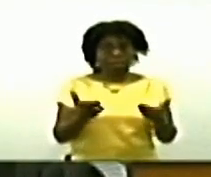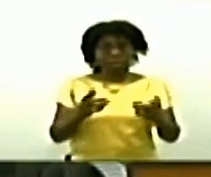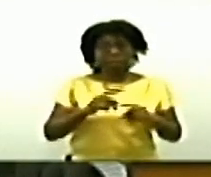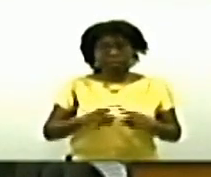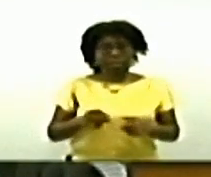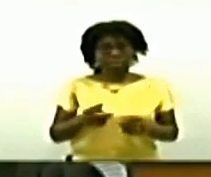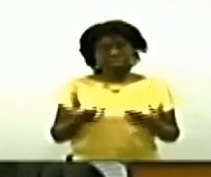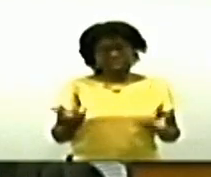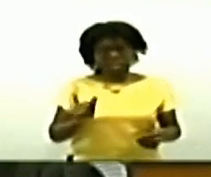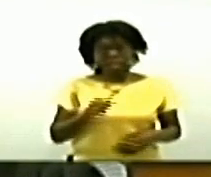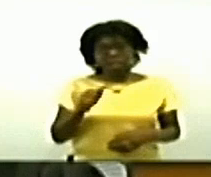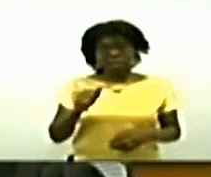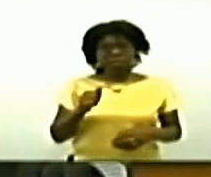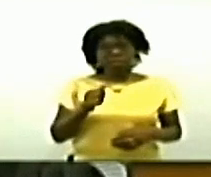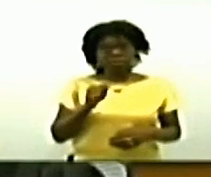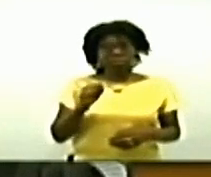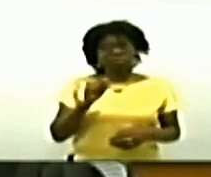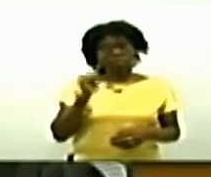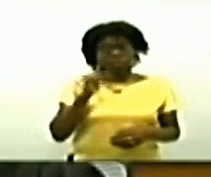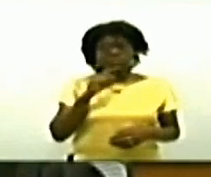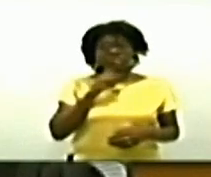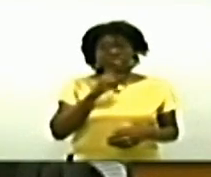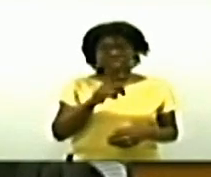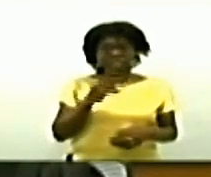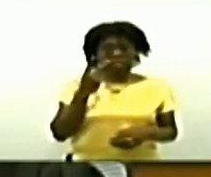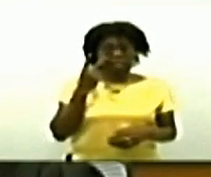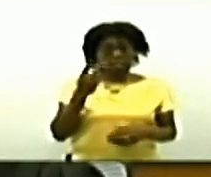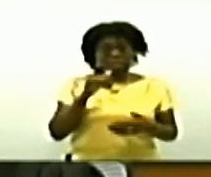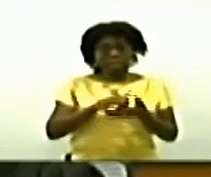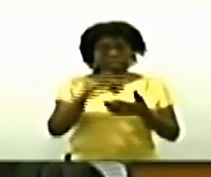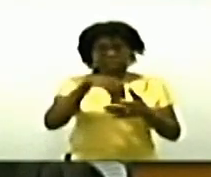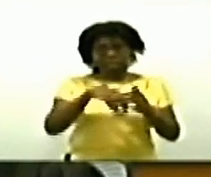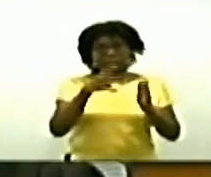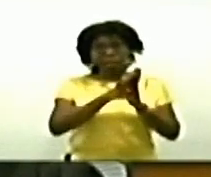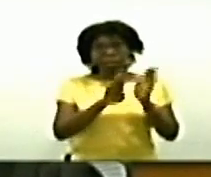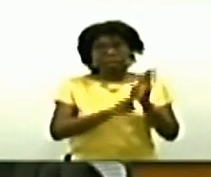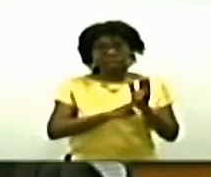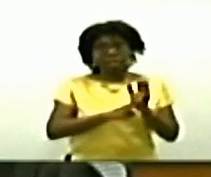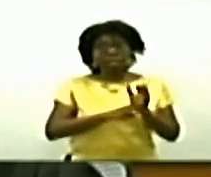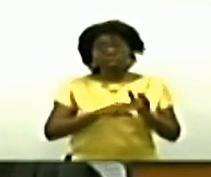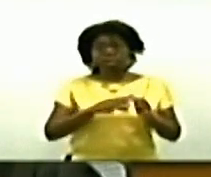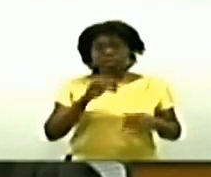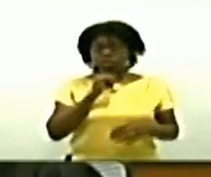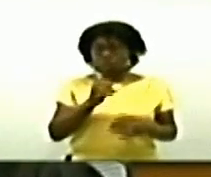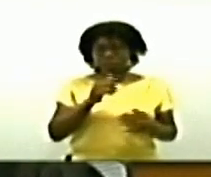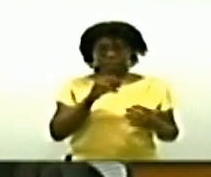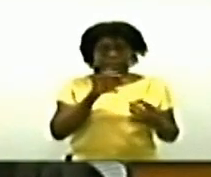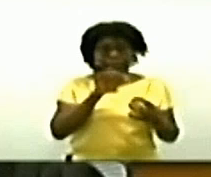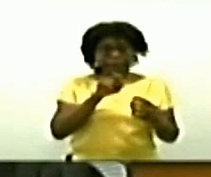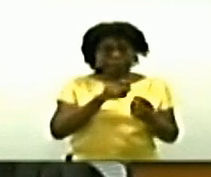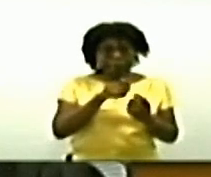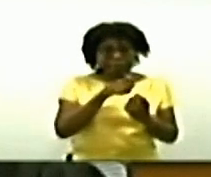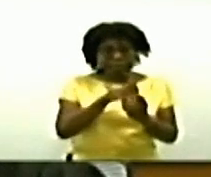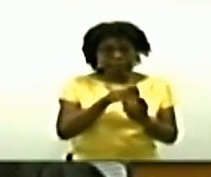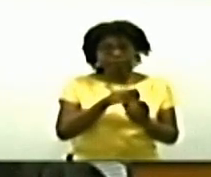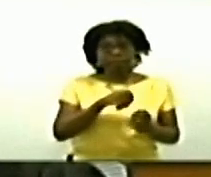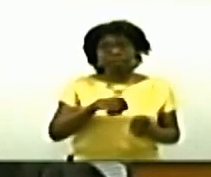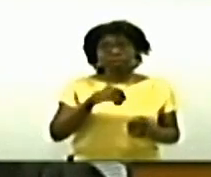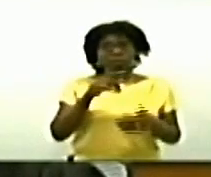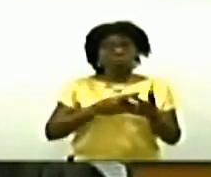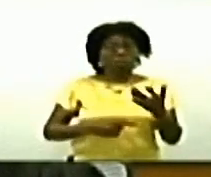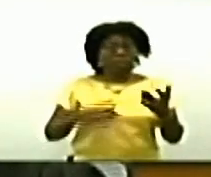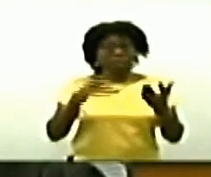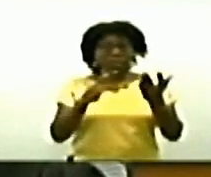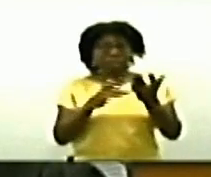zero. The bill is a more overarching. I wouldn't get down to specifics as to what technology